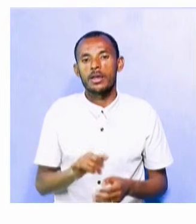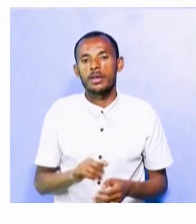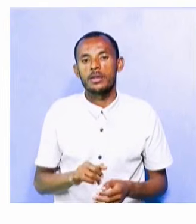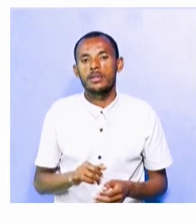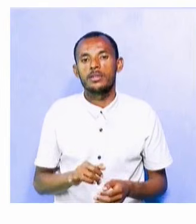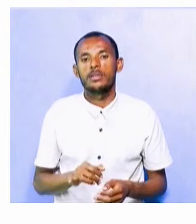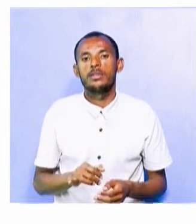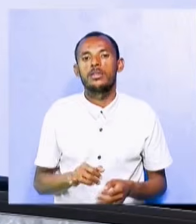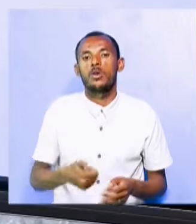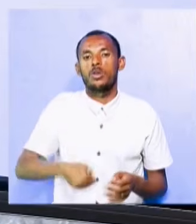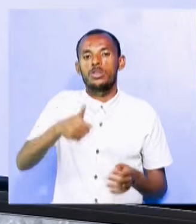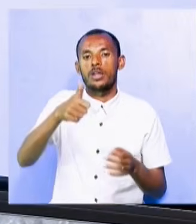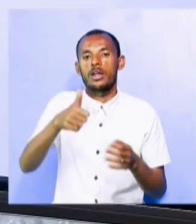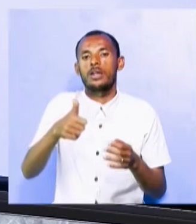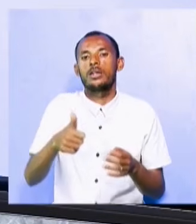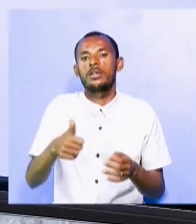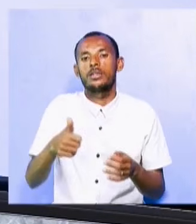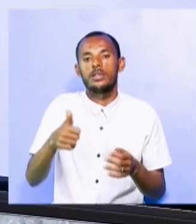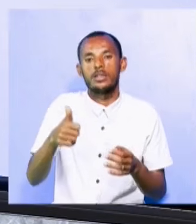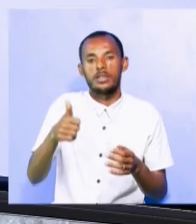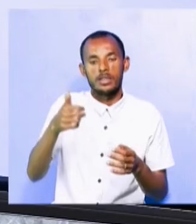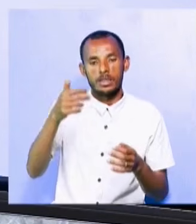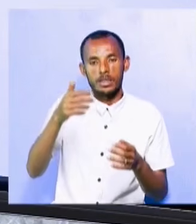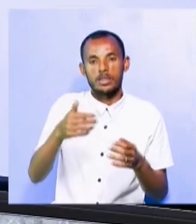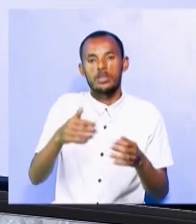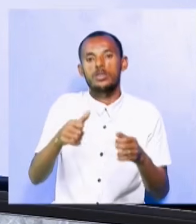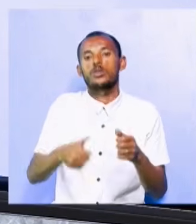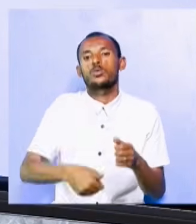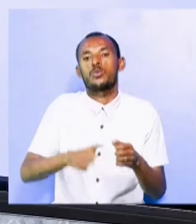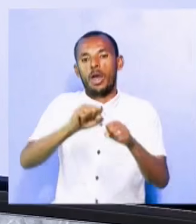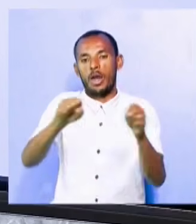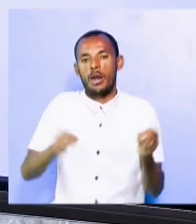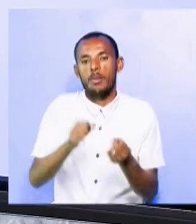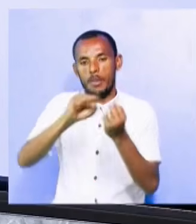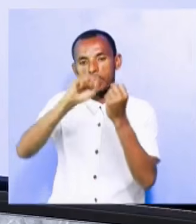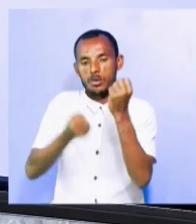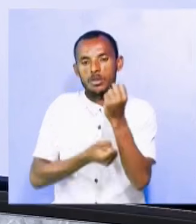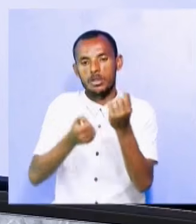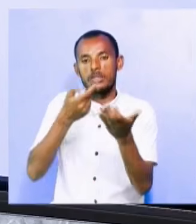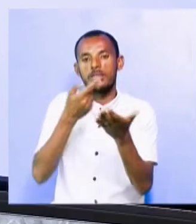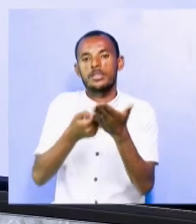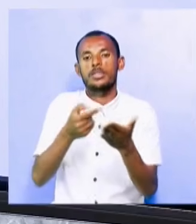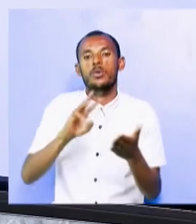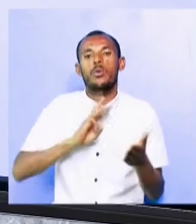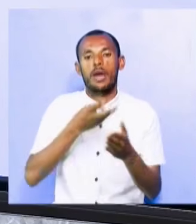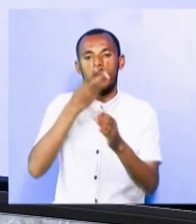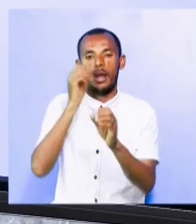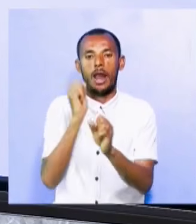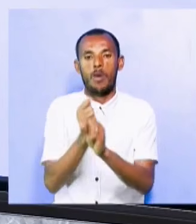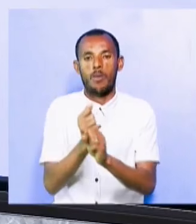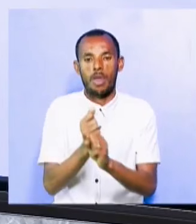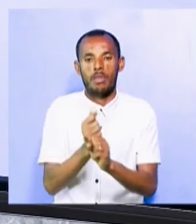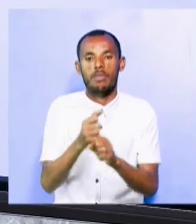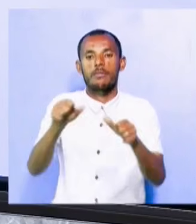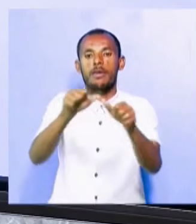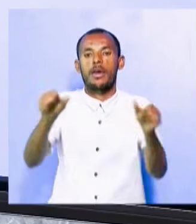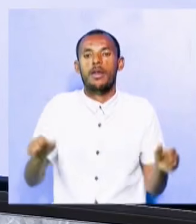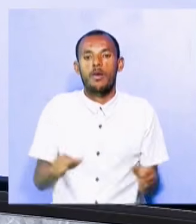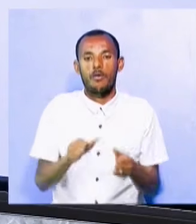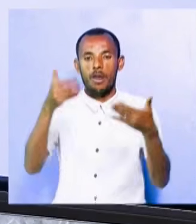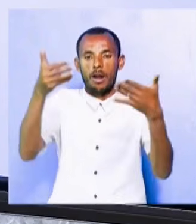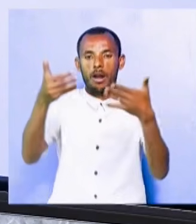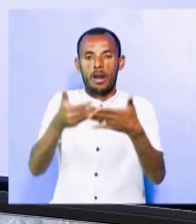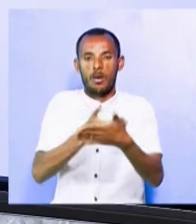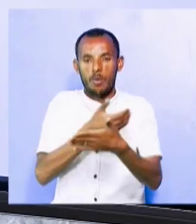original square. So based on this, we can calculate the area of the